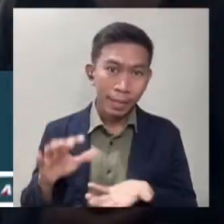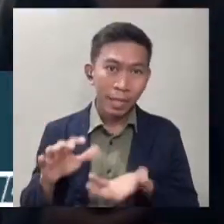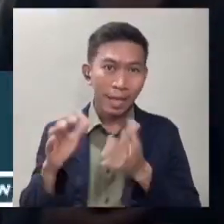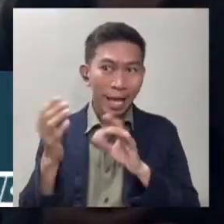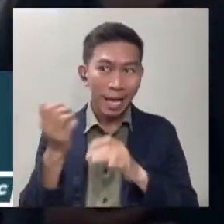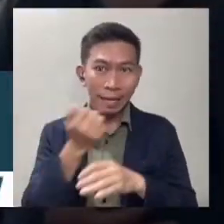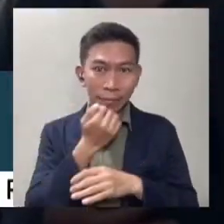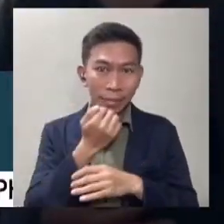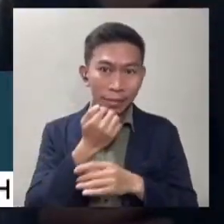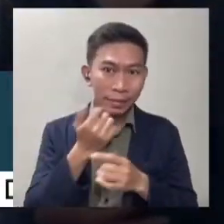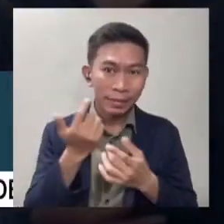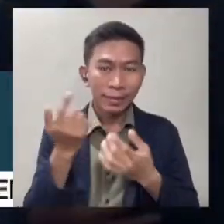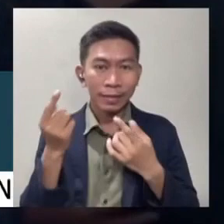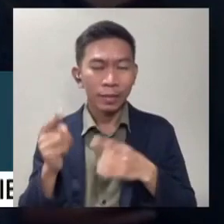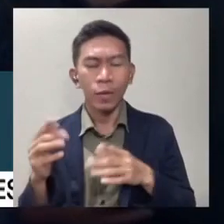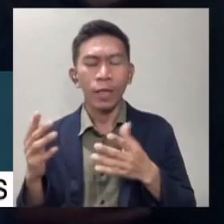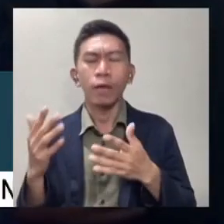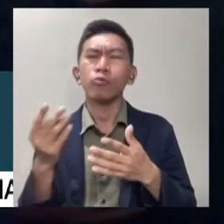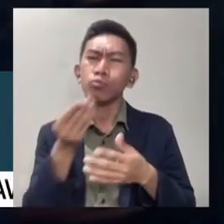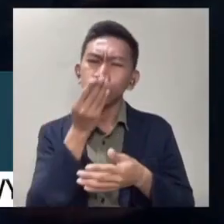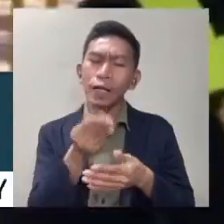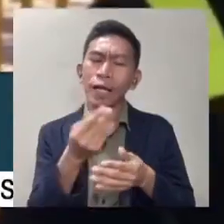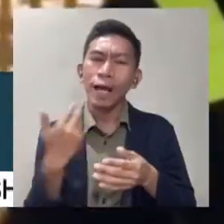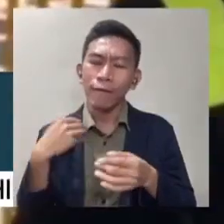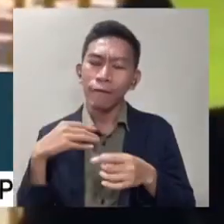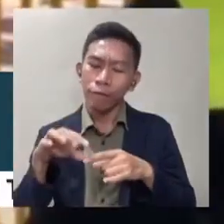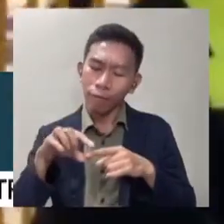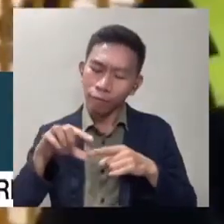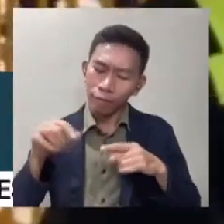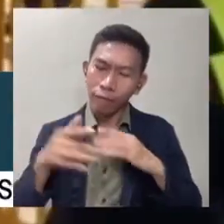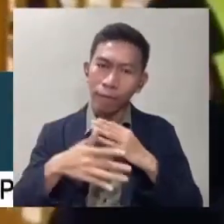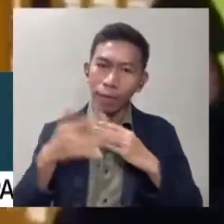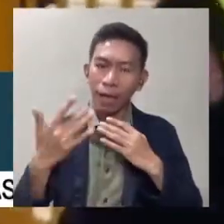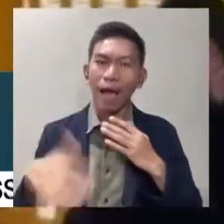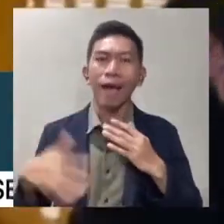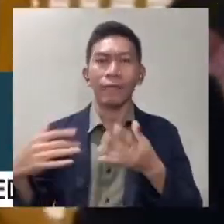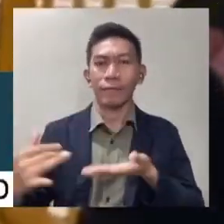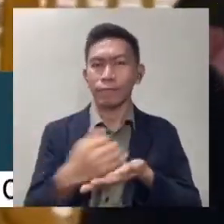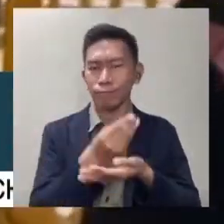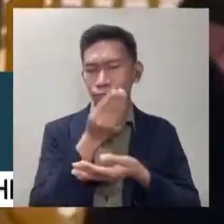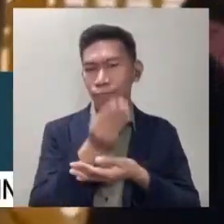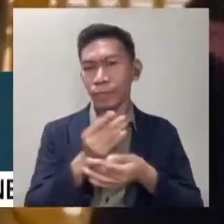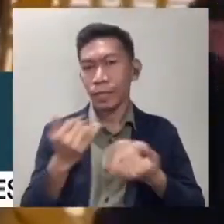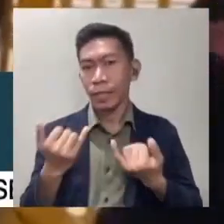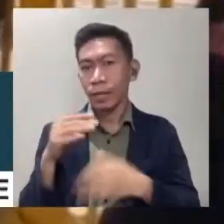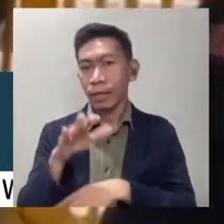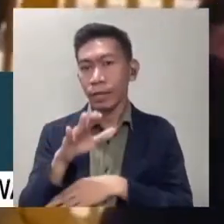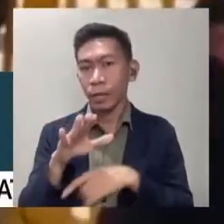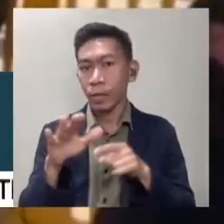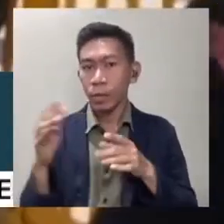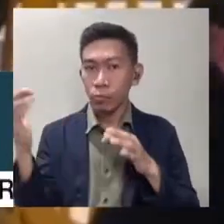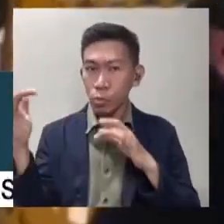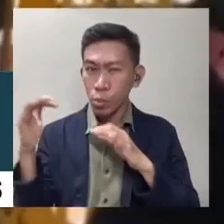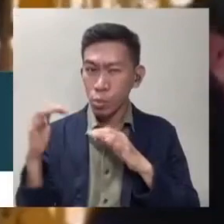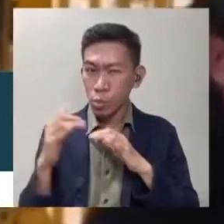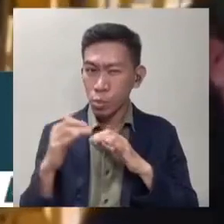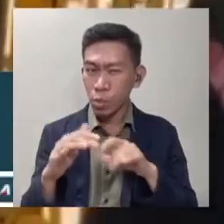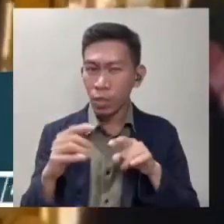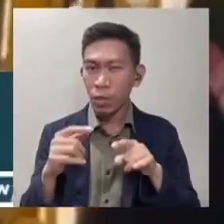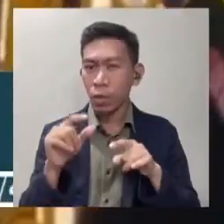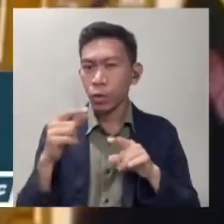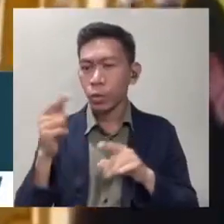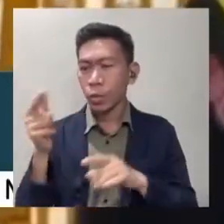and confiscated only minor sharp items. As of 12 noon, there is no crowd estimate yet for all 21 cemeteries of